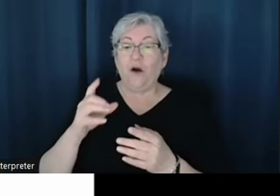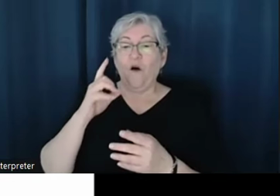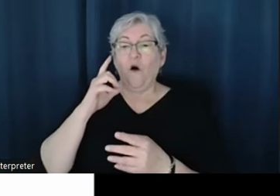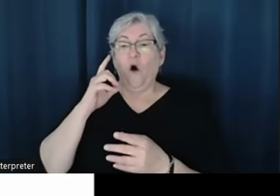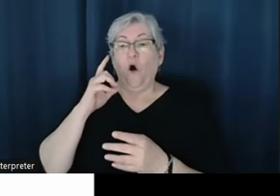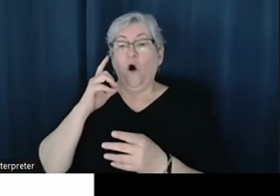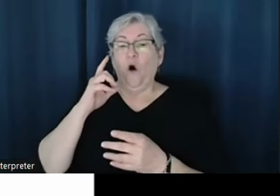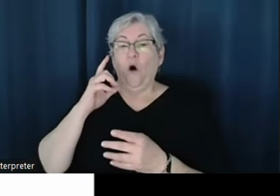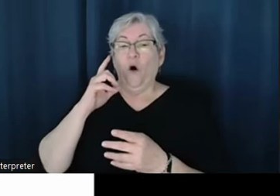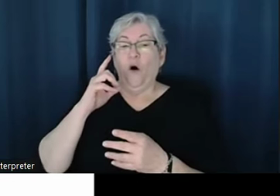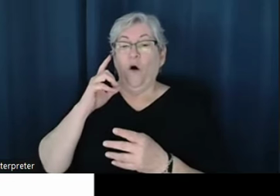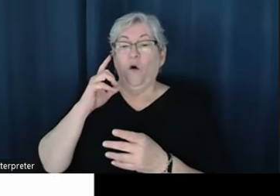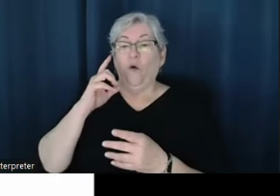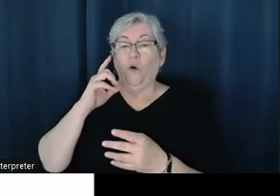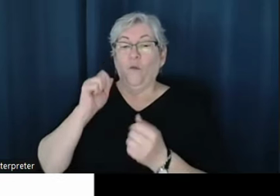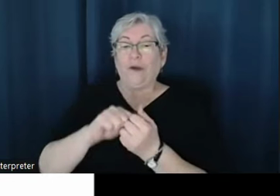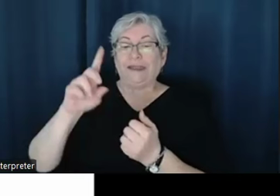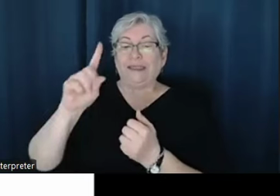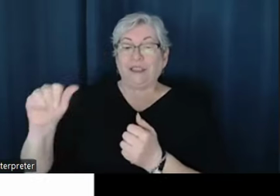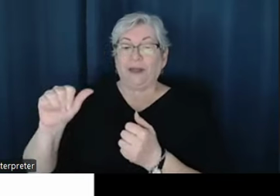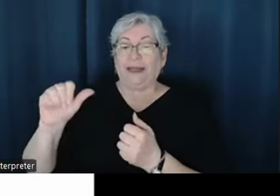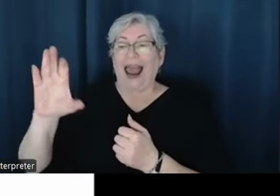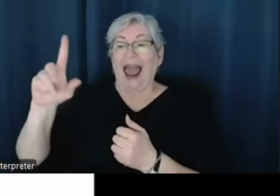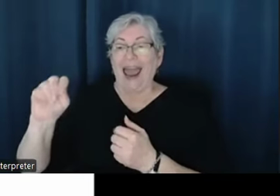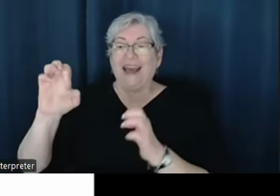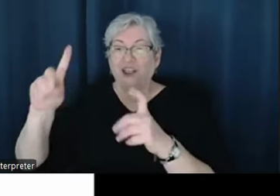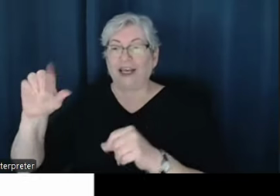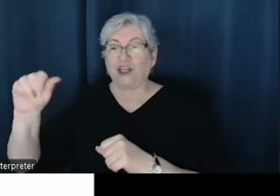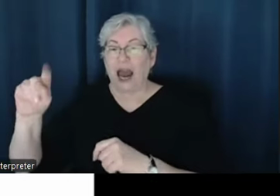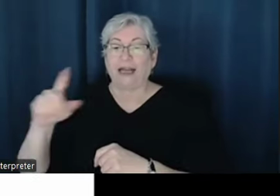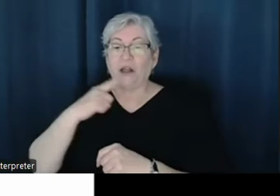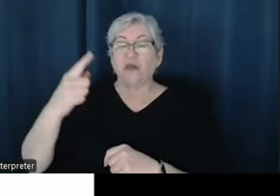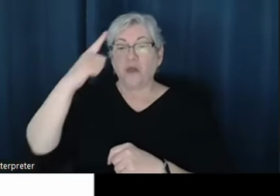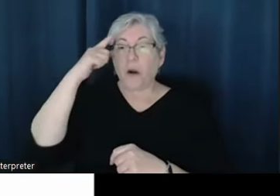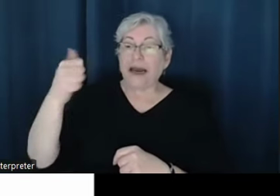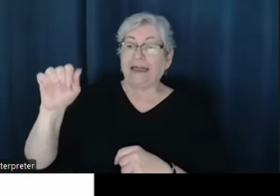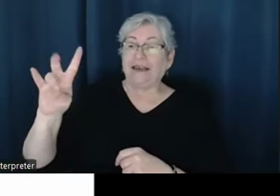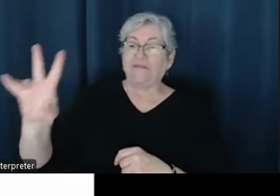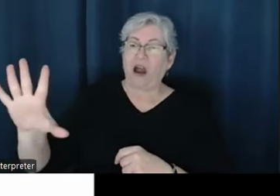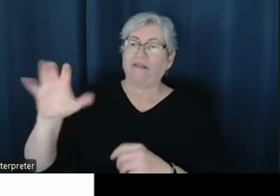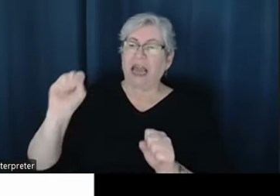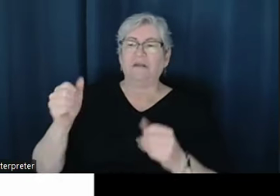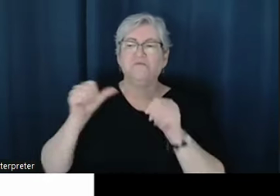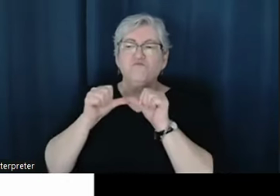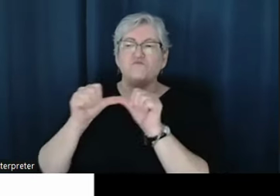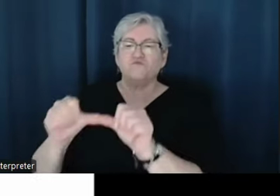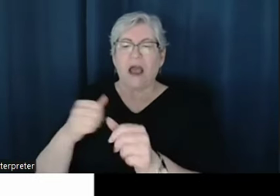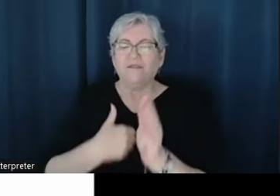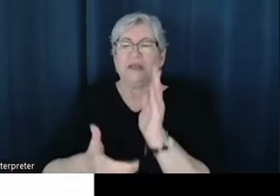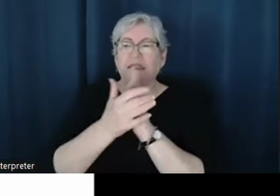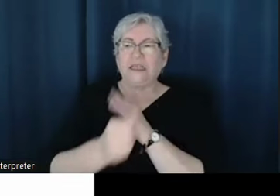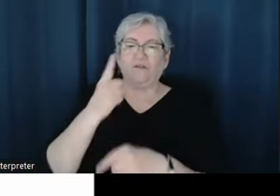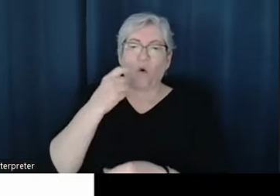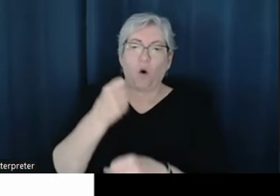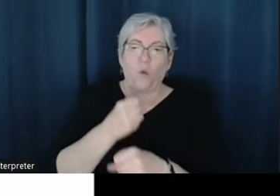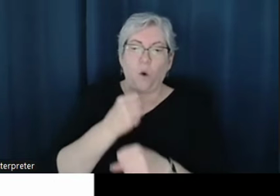IDEA, was to better prepare students so that when they left school, they would not end up without a job. They would have the skills that they needed to have a job. So